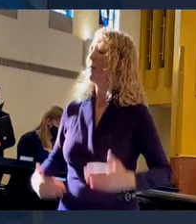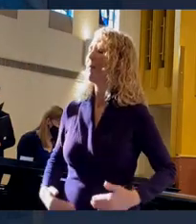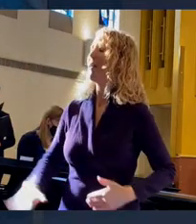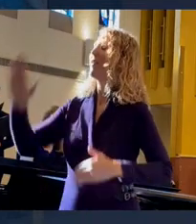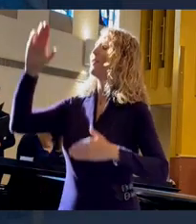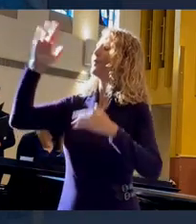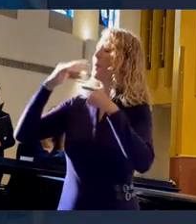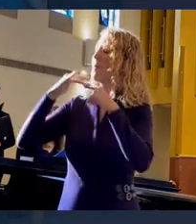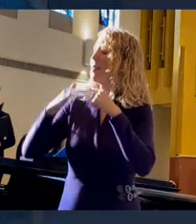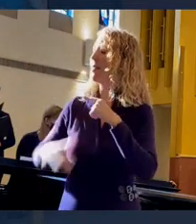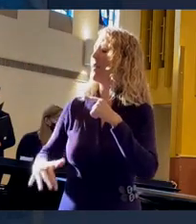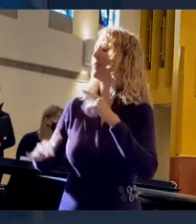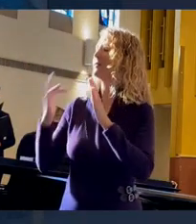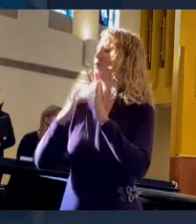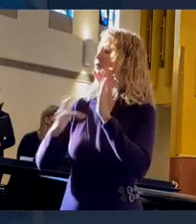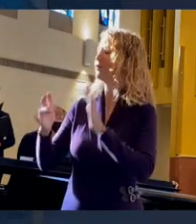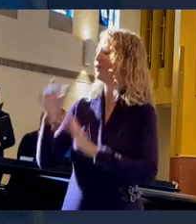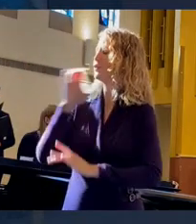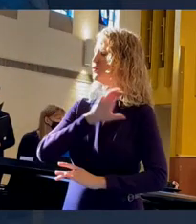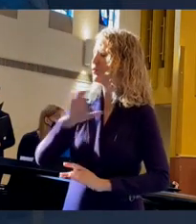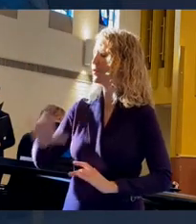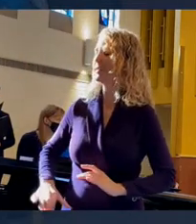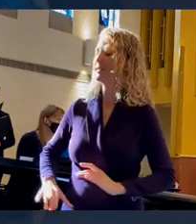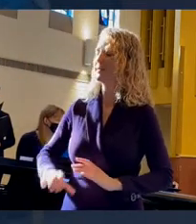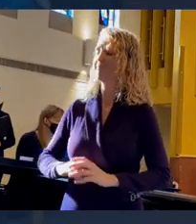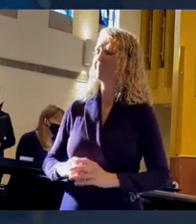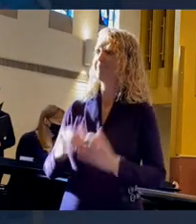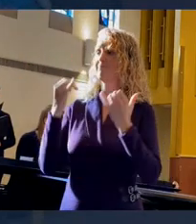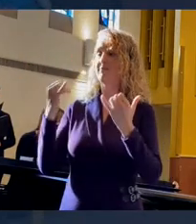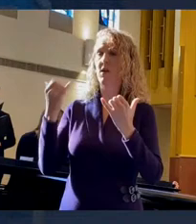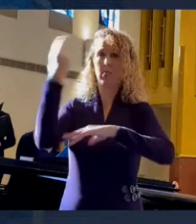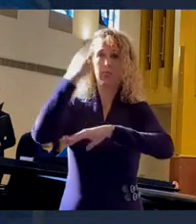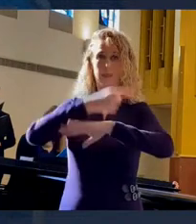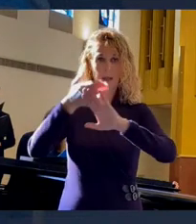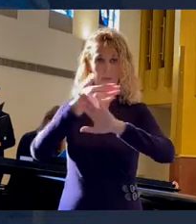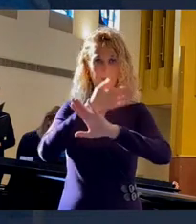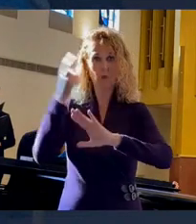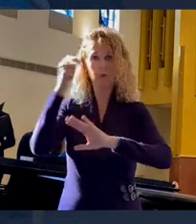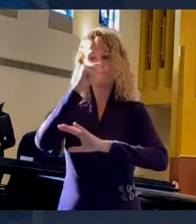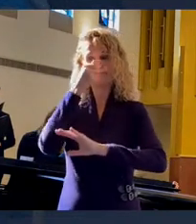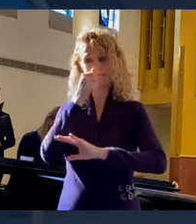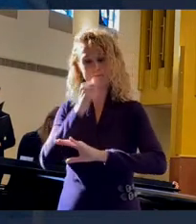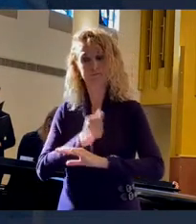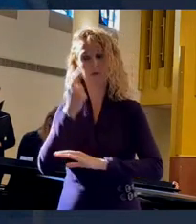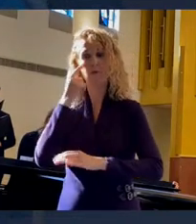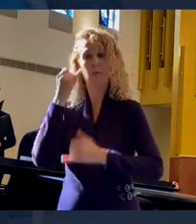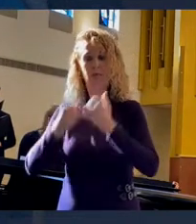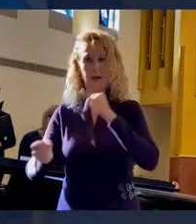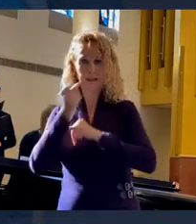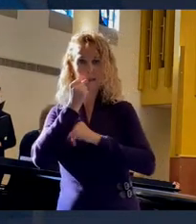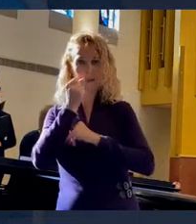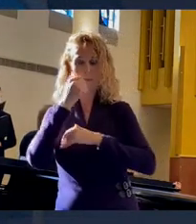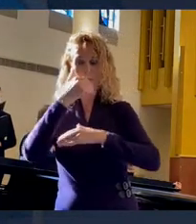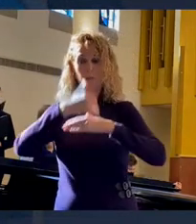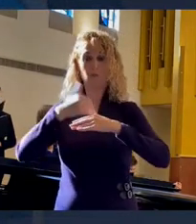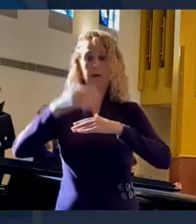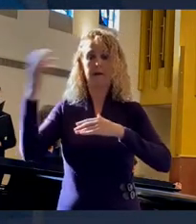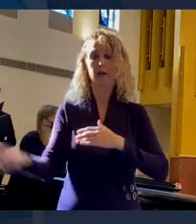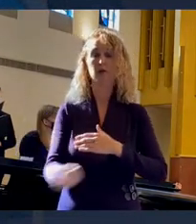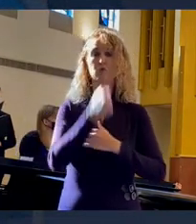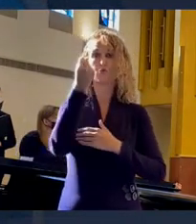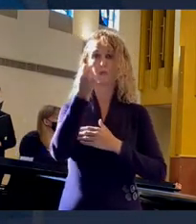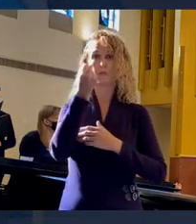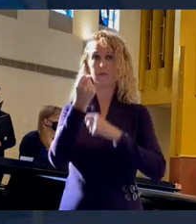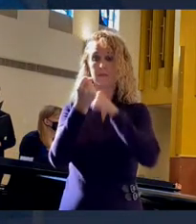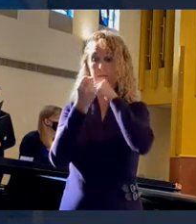and blood of our Lord Jesus Christ. On the day before he was to suffer, on the night of the Last Supper, he took bread,